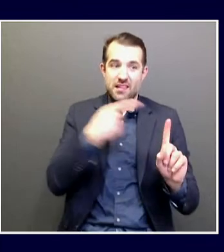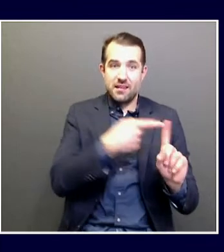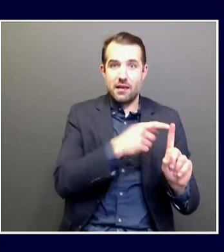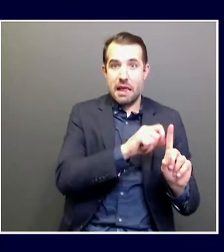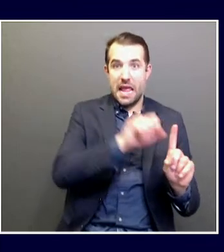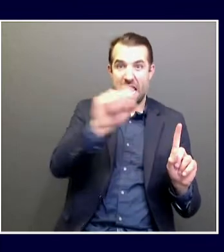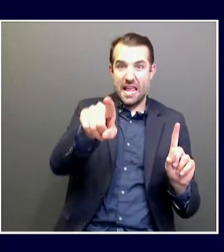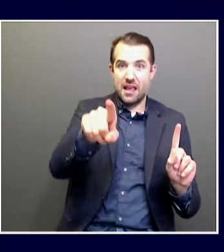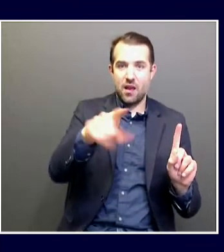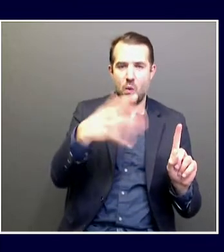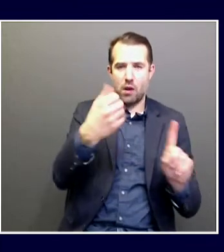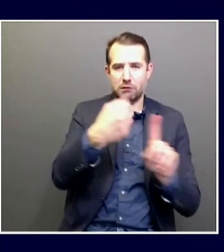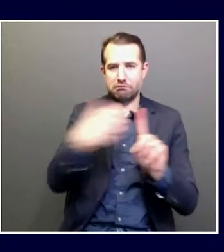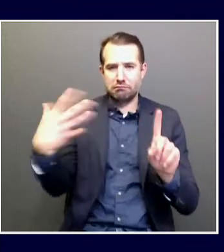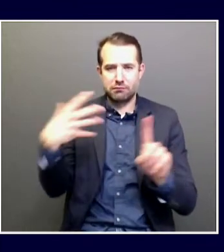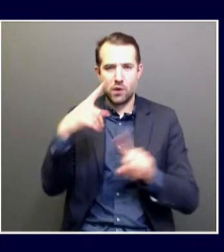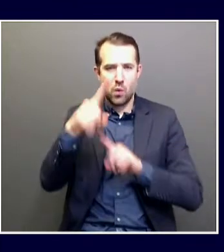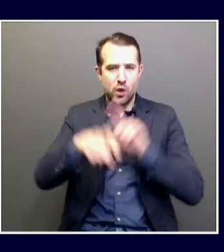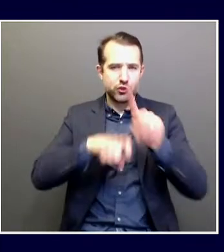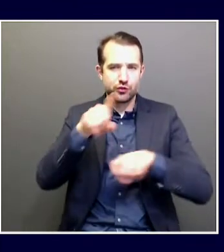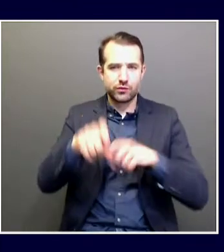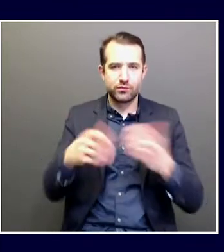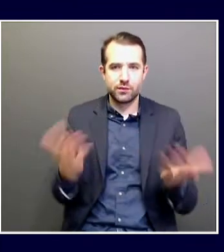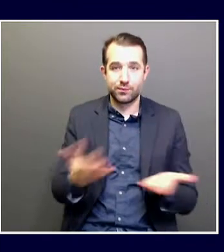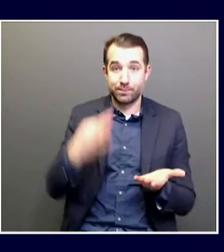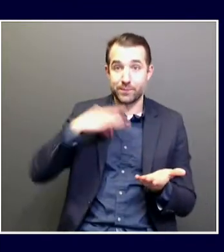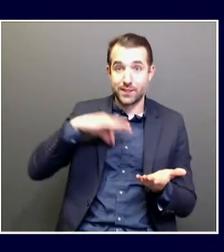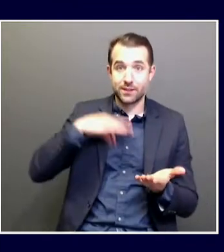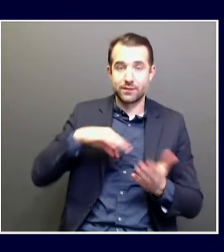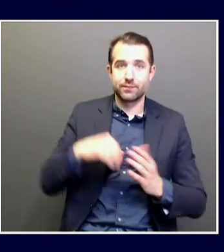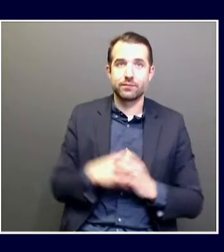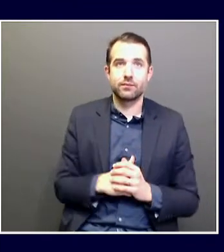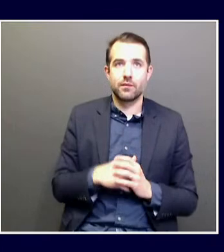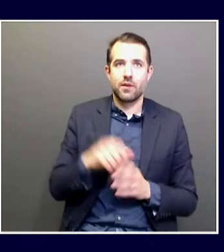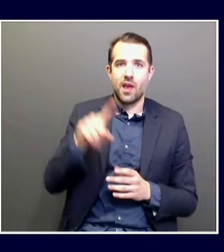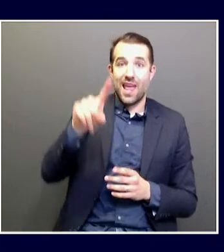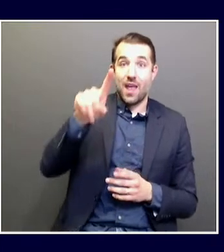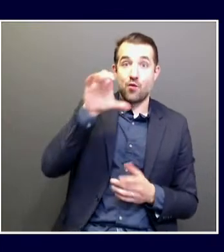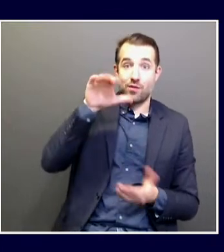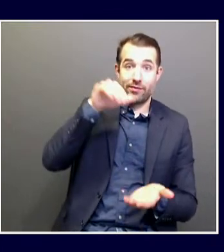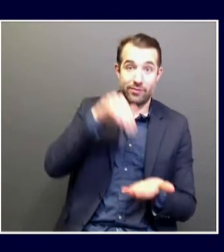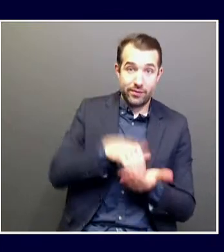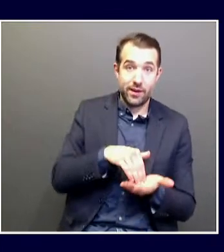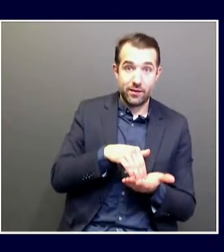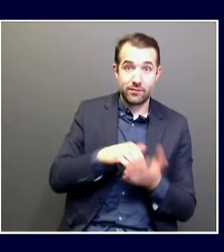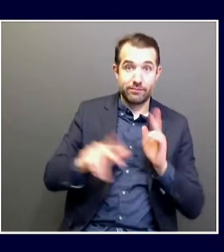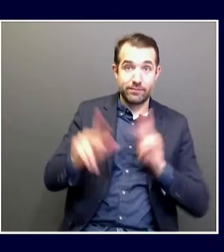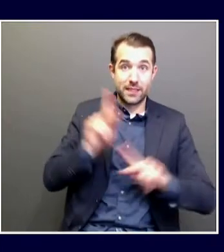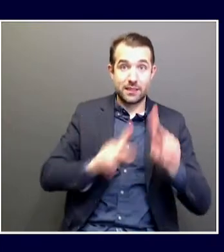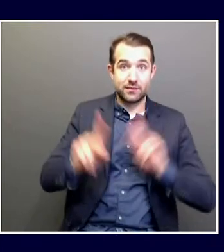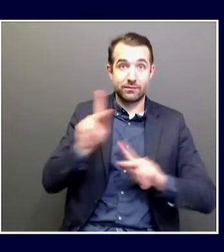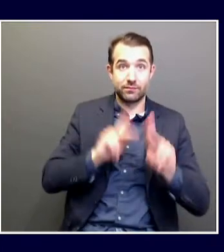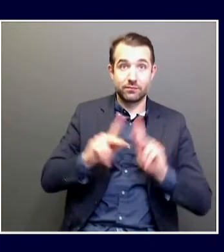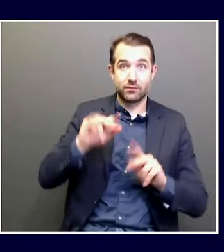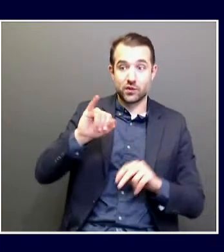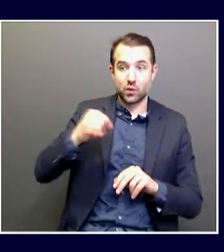more than 100,000 people who ended up getting the J&J dose. At least, I don't know how